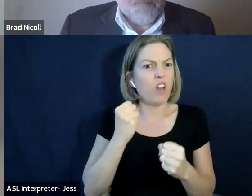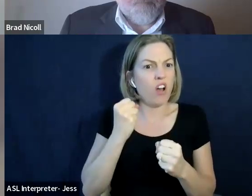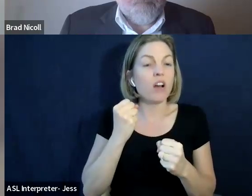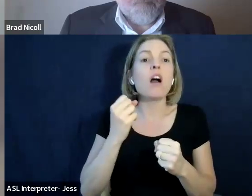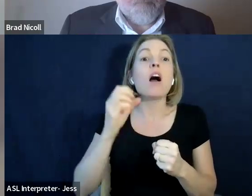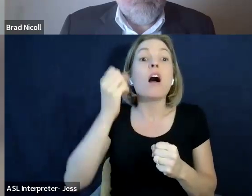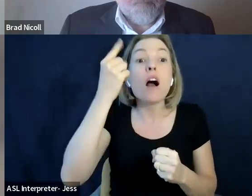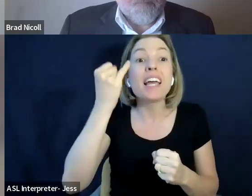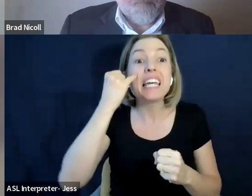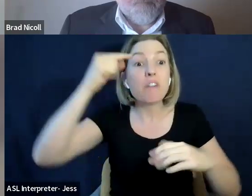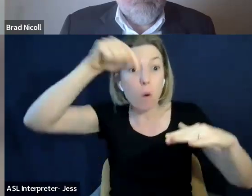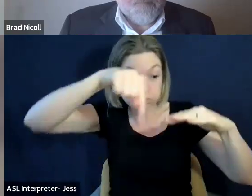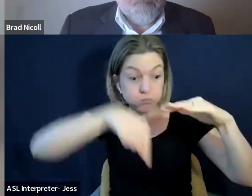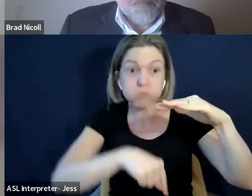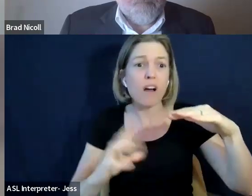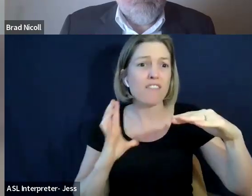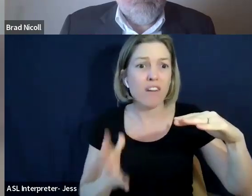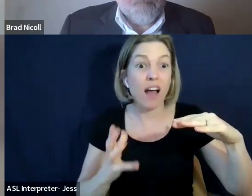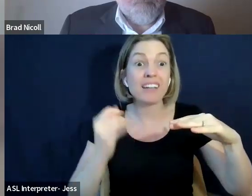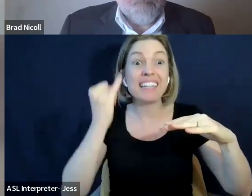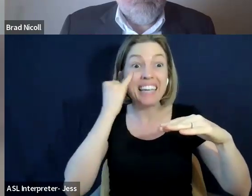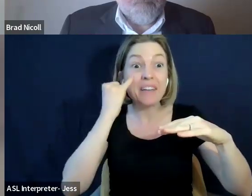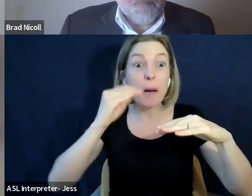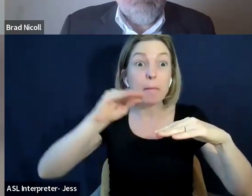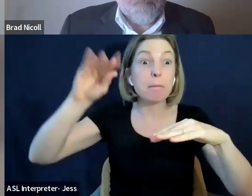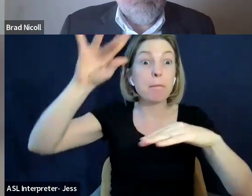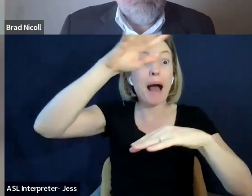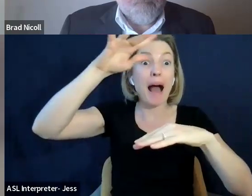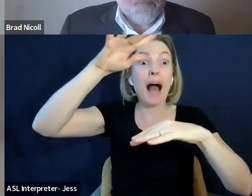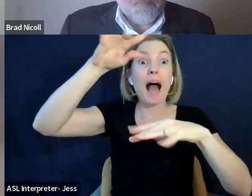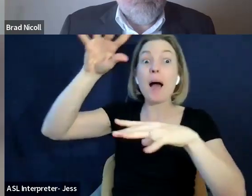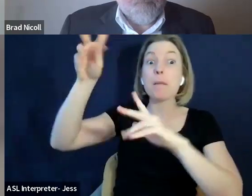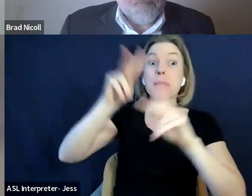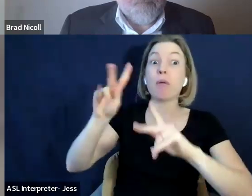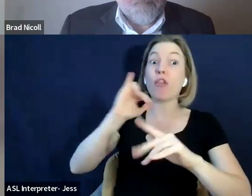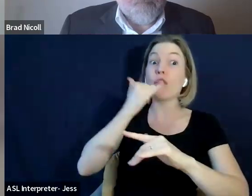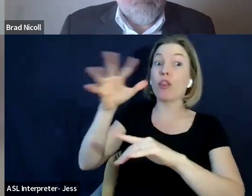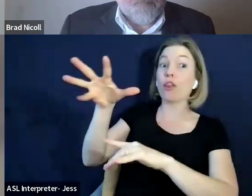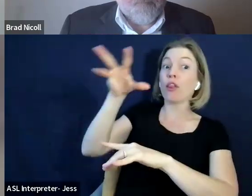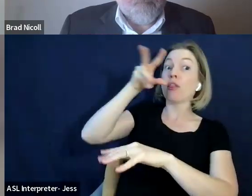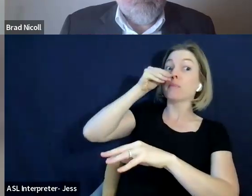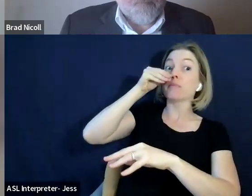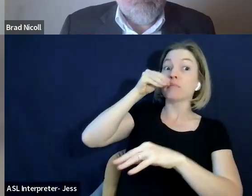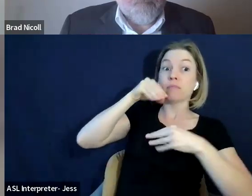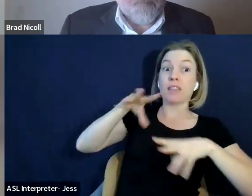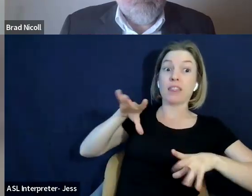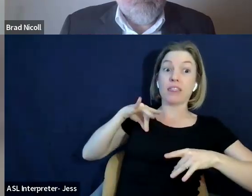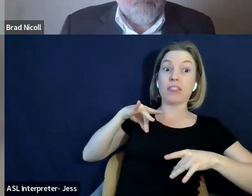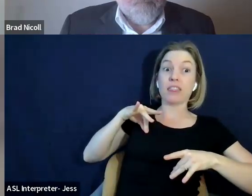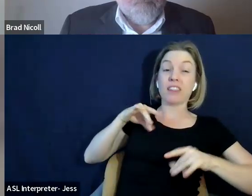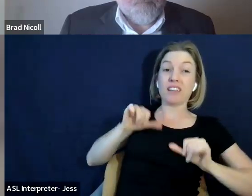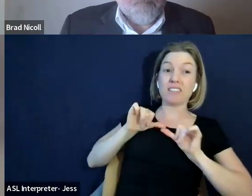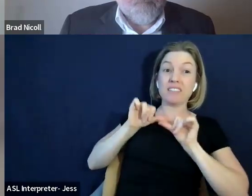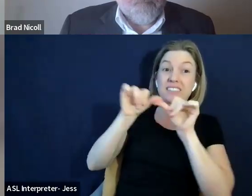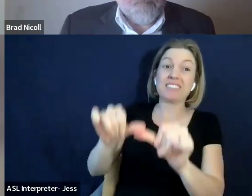untouched soil. It's not so great if it gets inside someone's lungs and becomes stuck as a lifelong irritant.